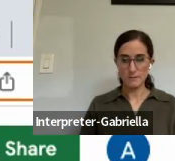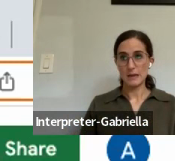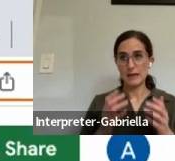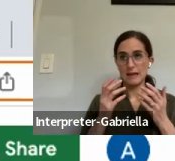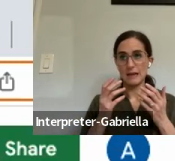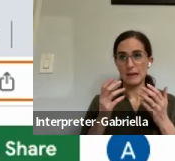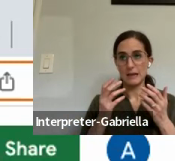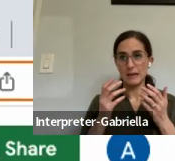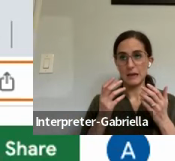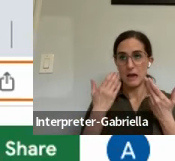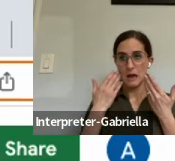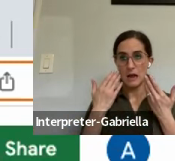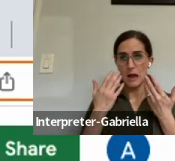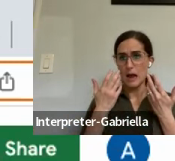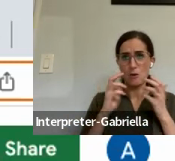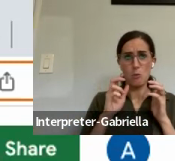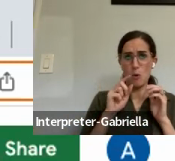got disconnected.